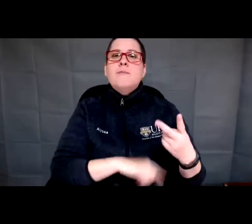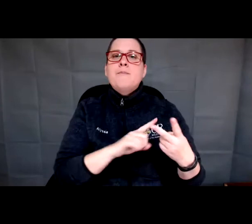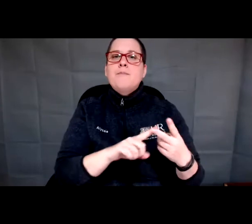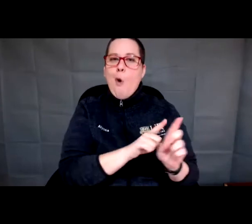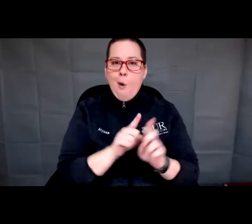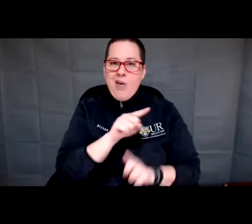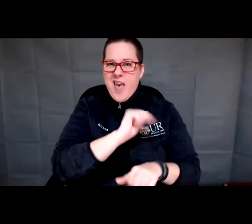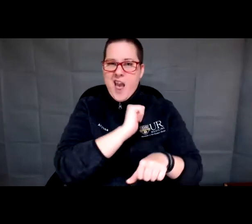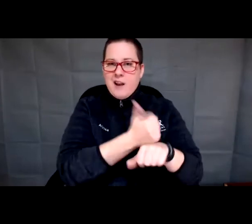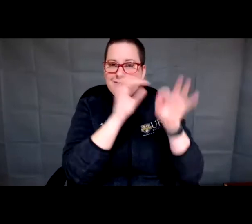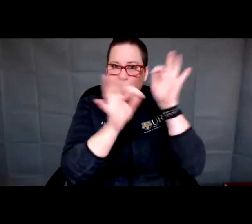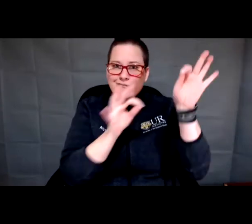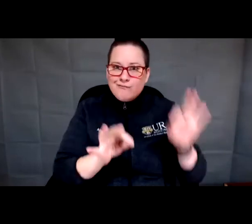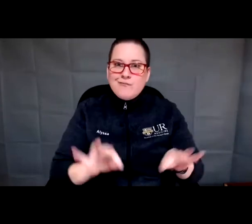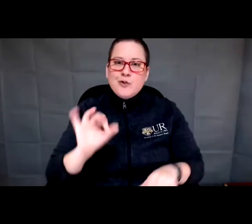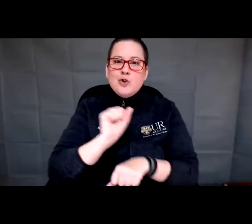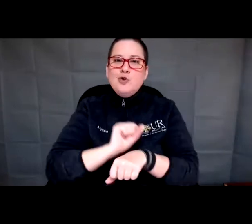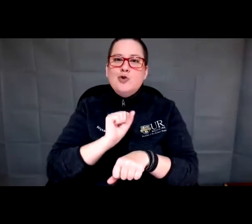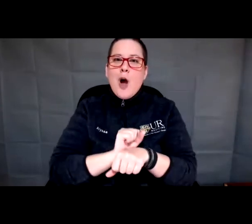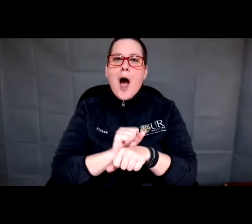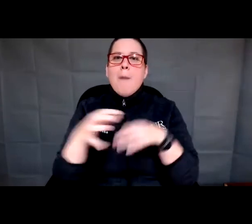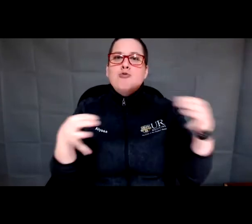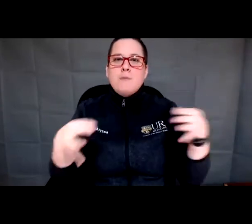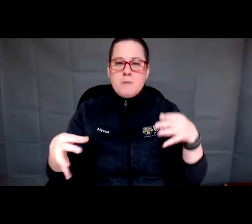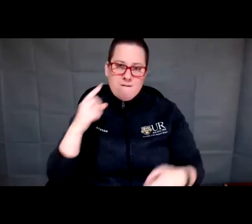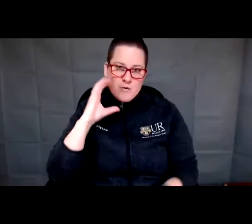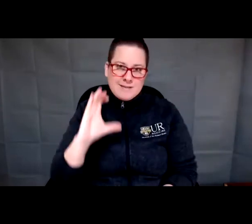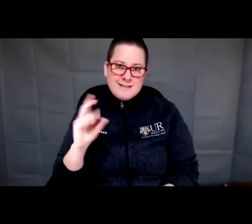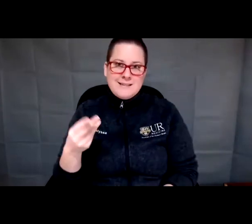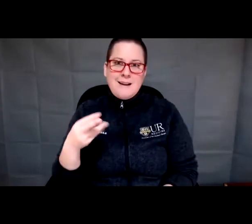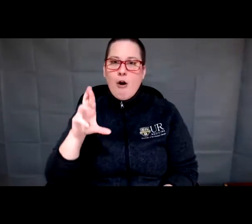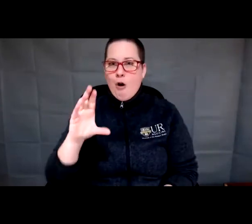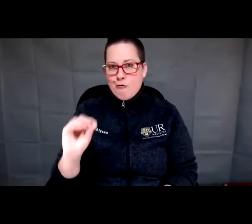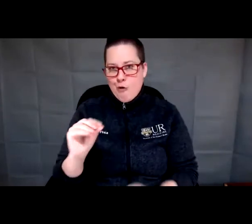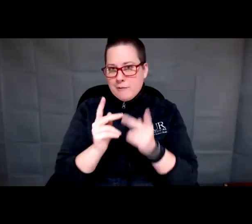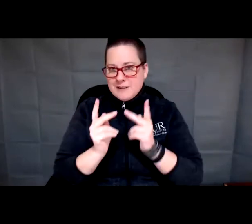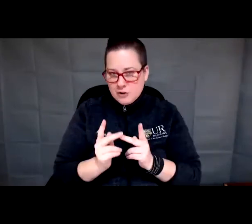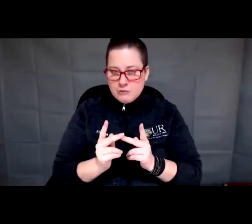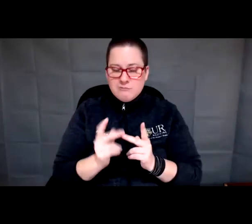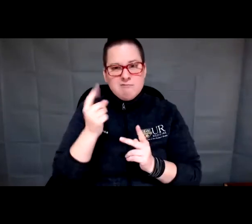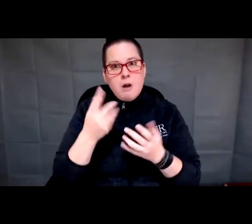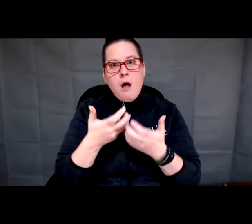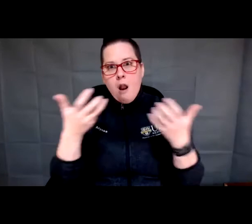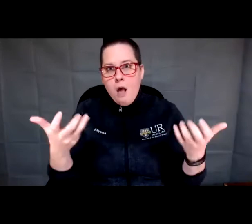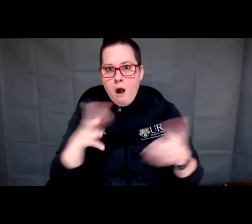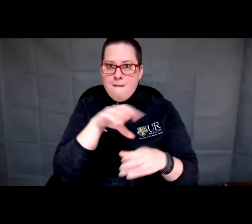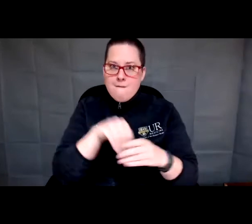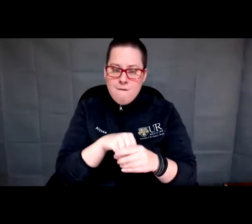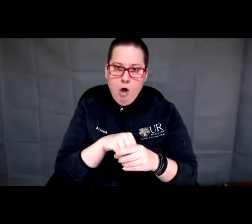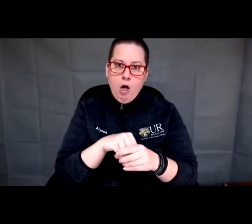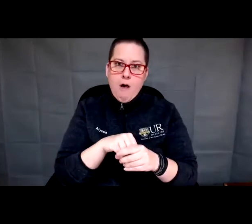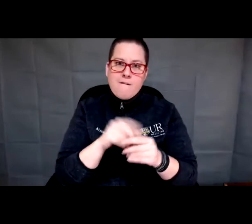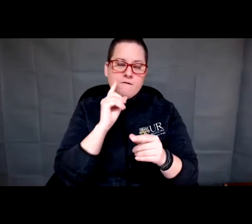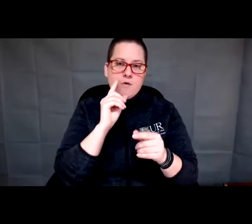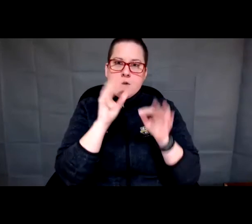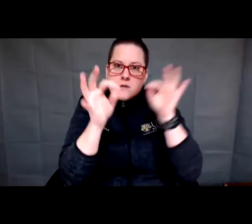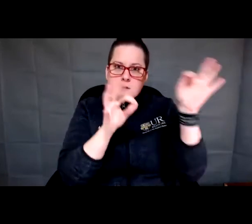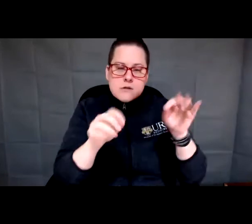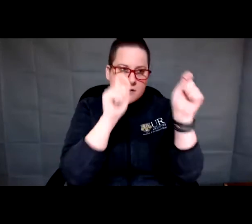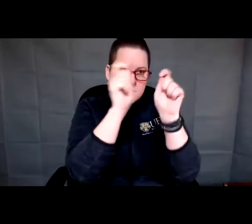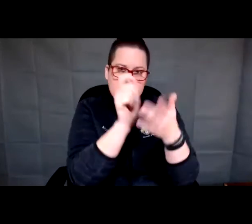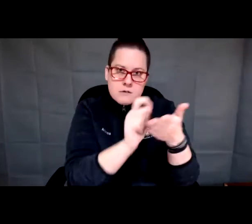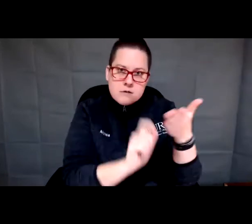job description for the CHRO position. There's a lot that goes into putting those positions descriptions